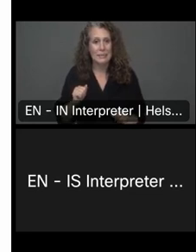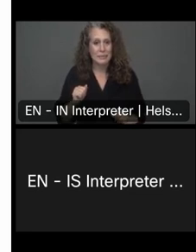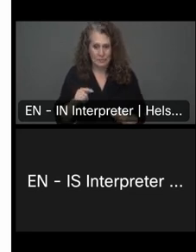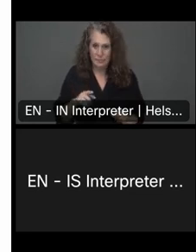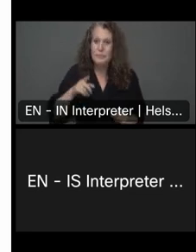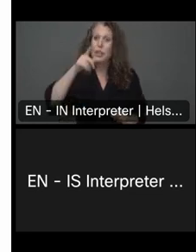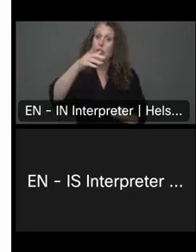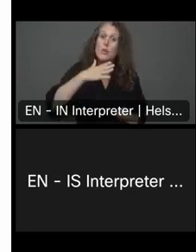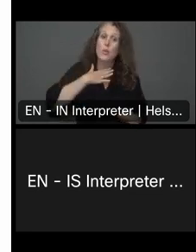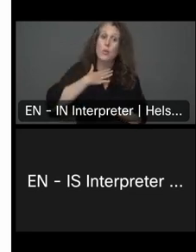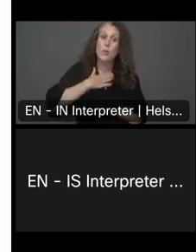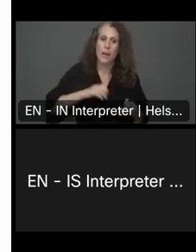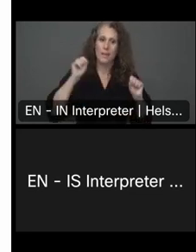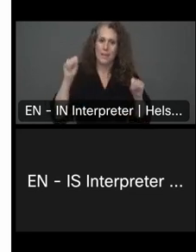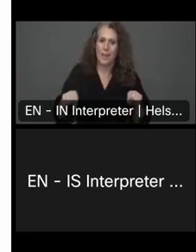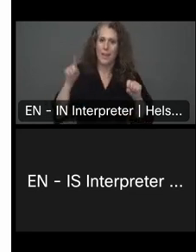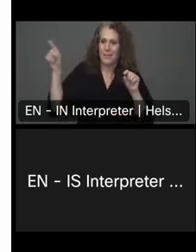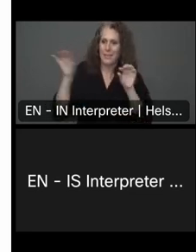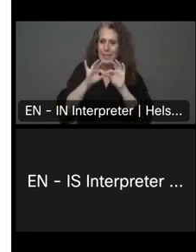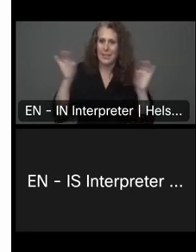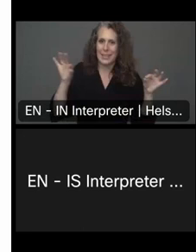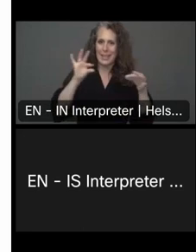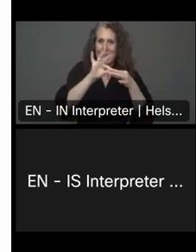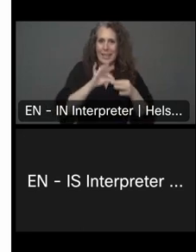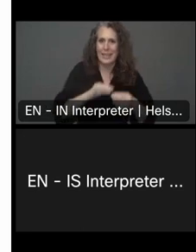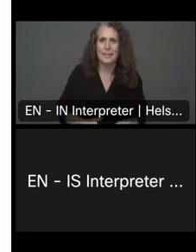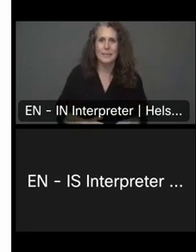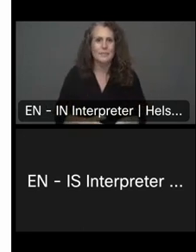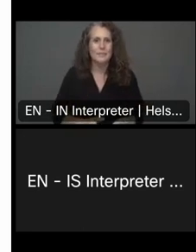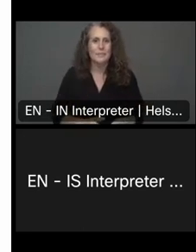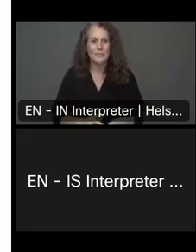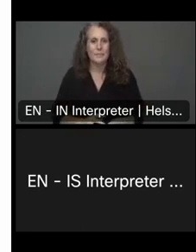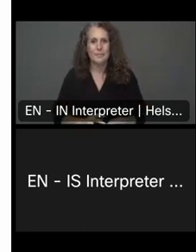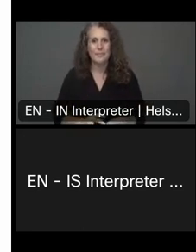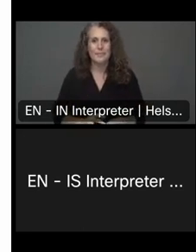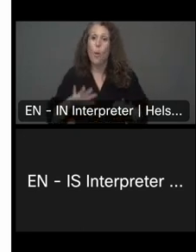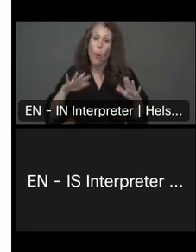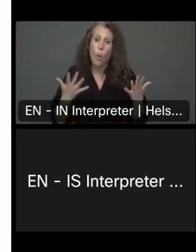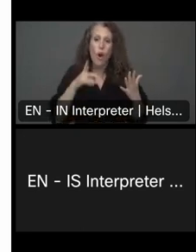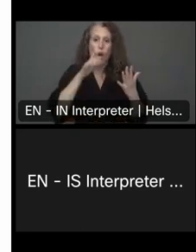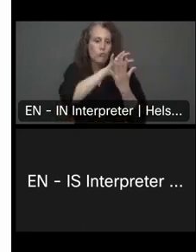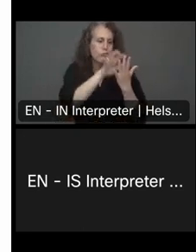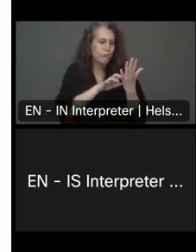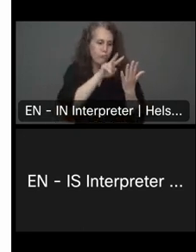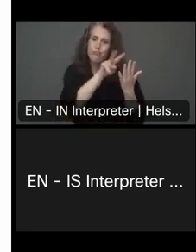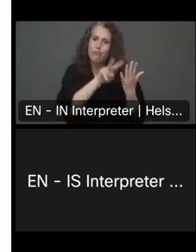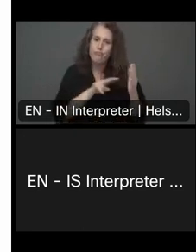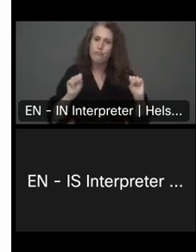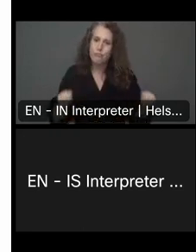in printed form. So anybody who wants to read that and enjoy it again can go there. Also,